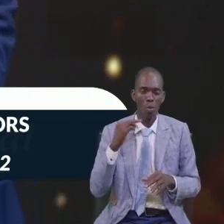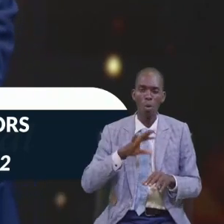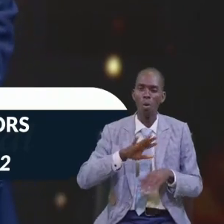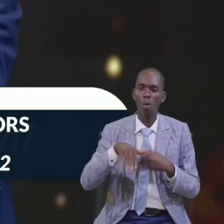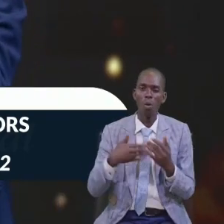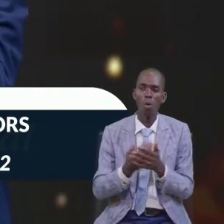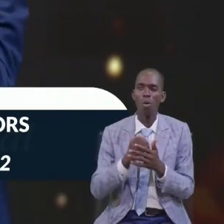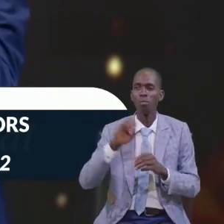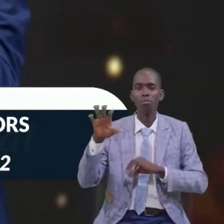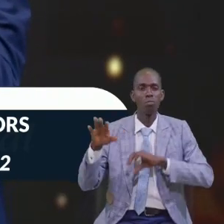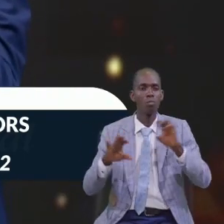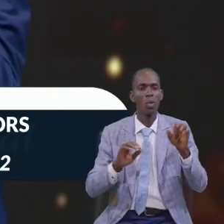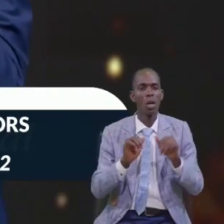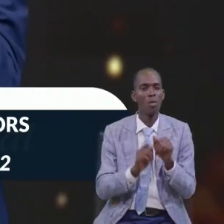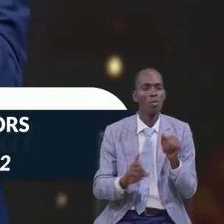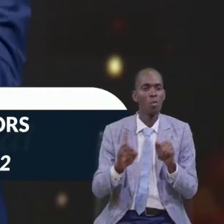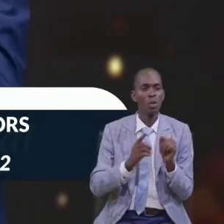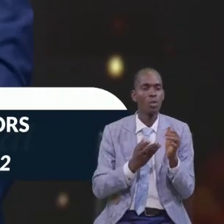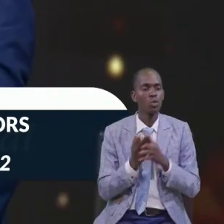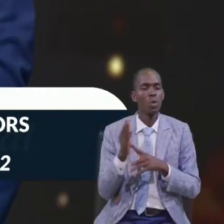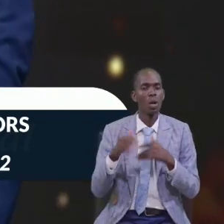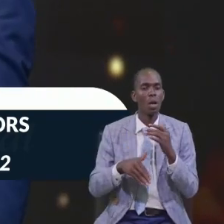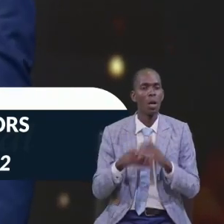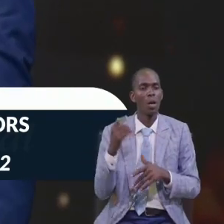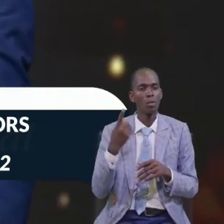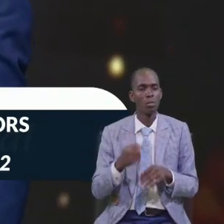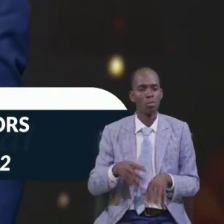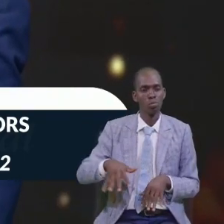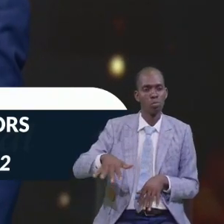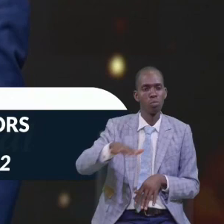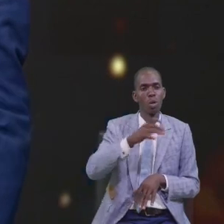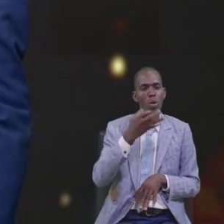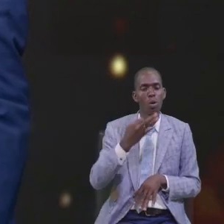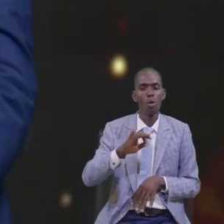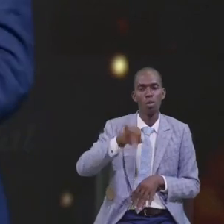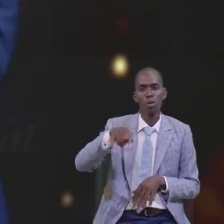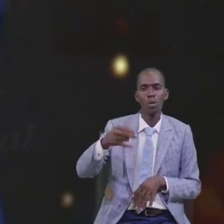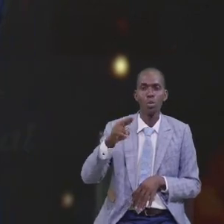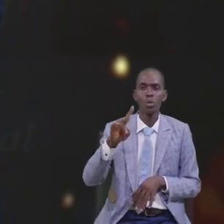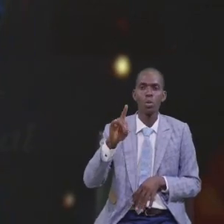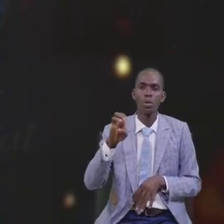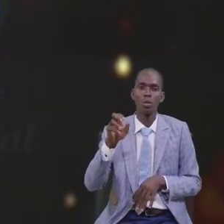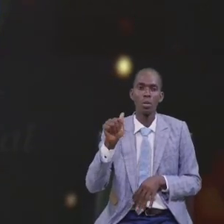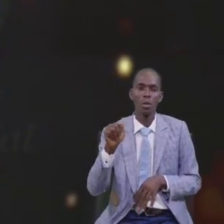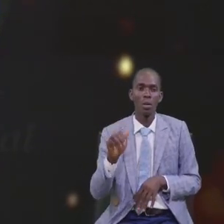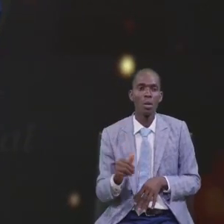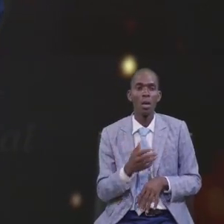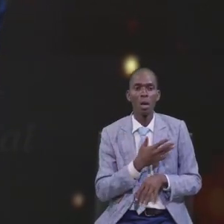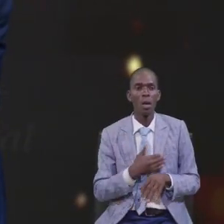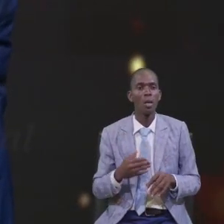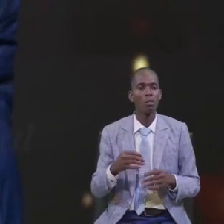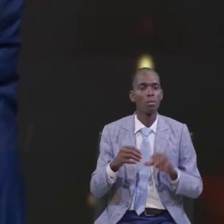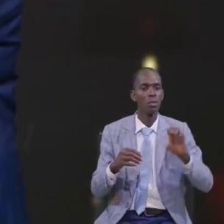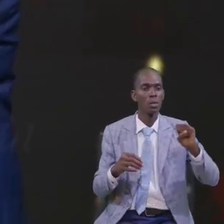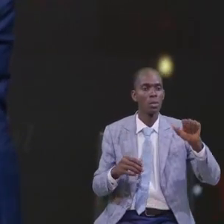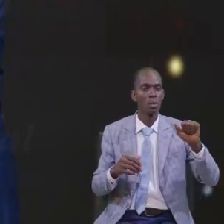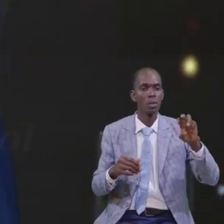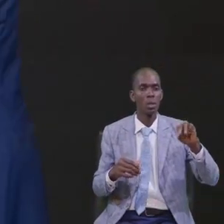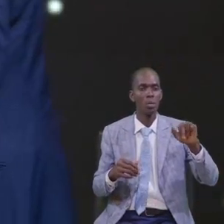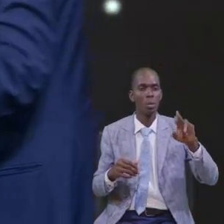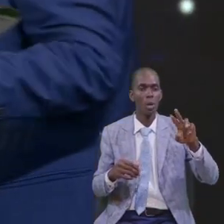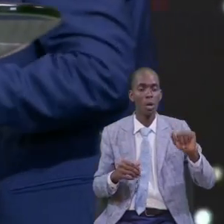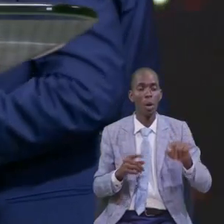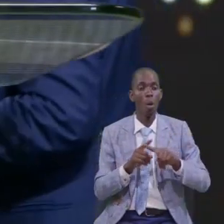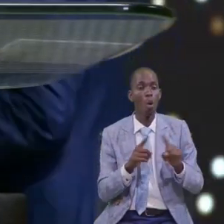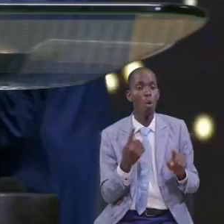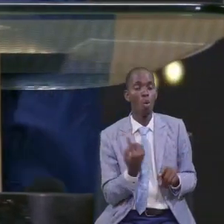abroad throughout the regions of Judea and Samaria, except the apostles. The apostles